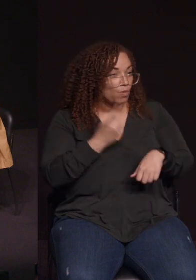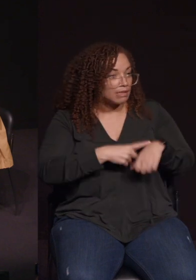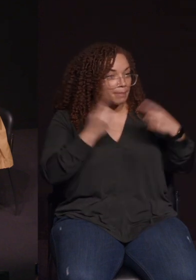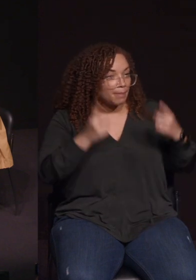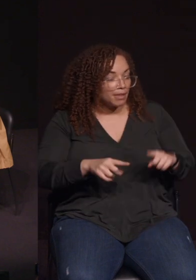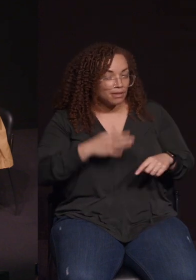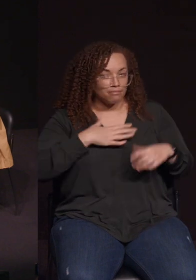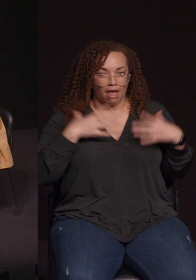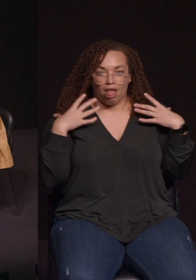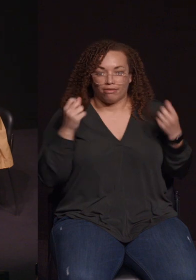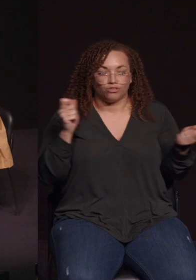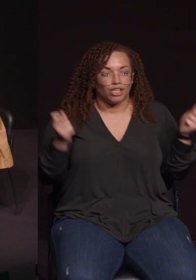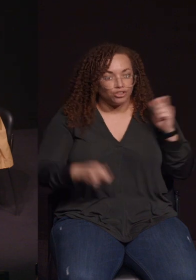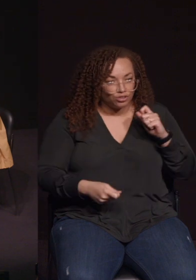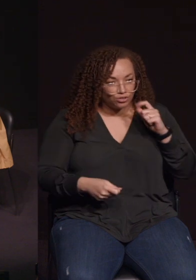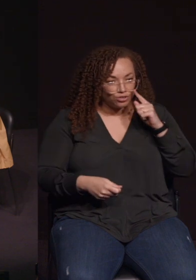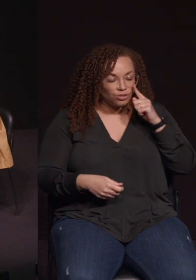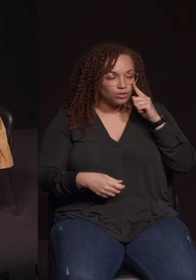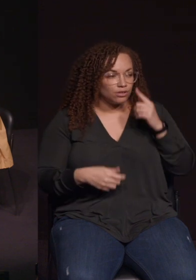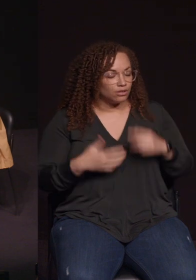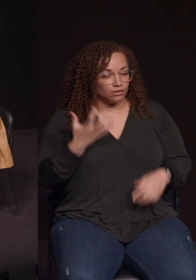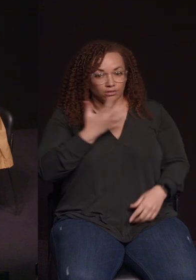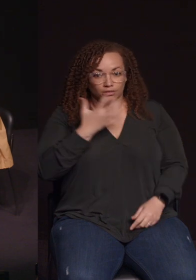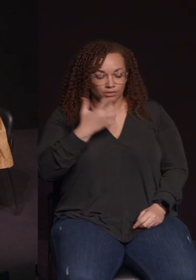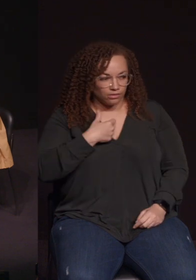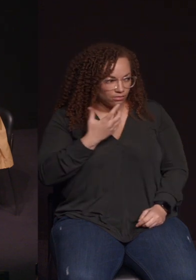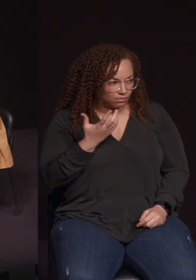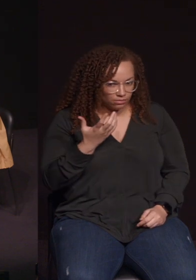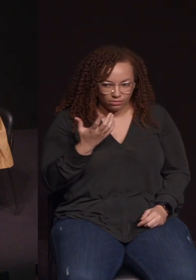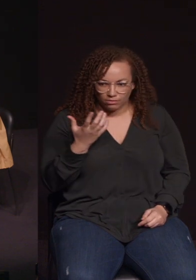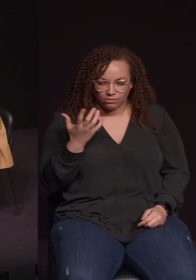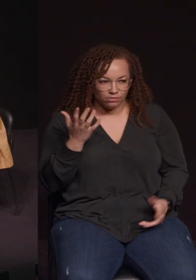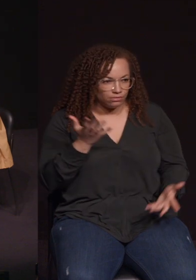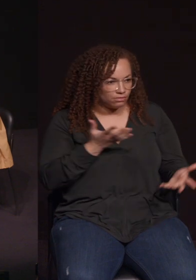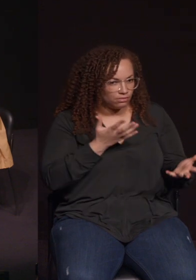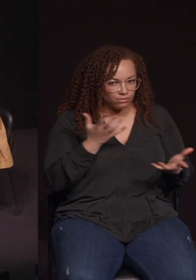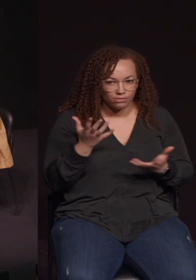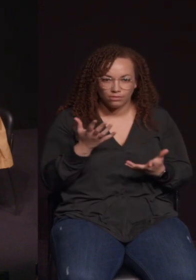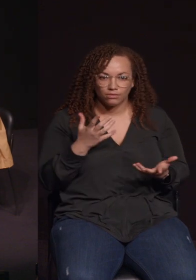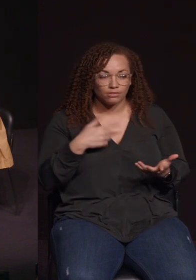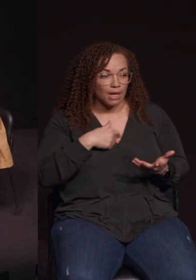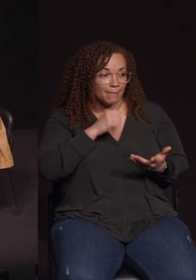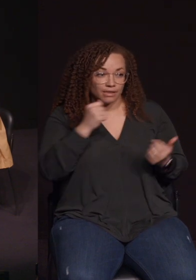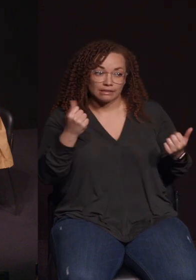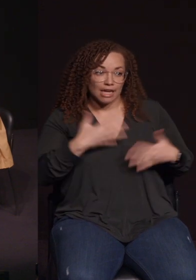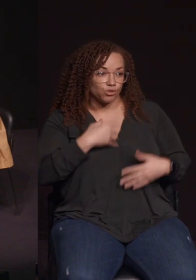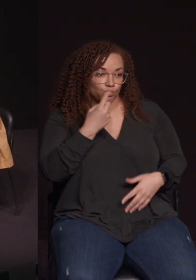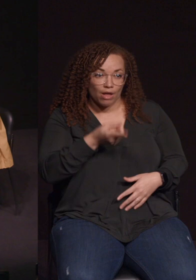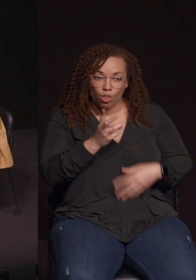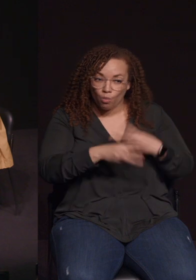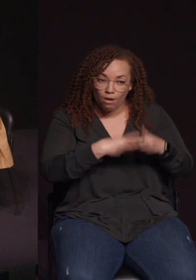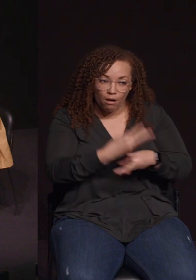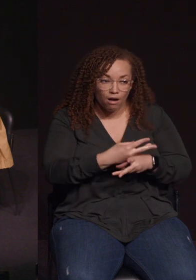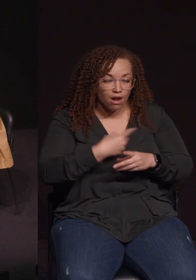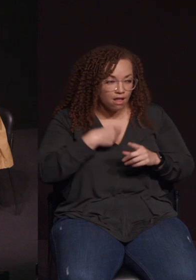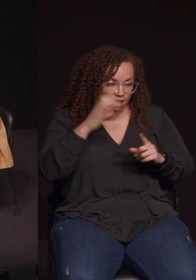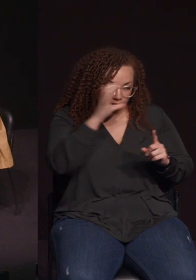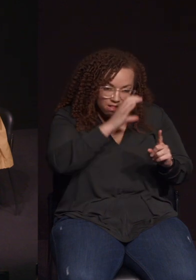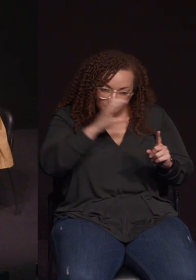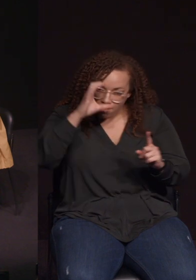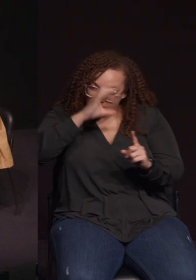angry. I'm serious. I'm looking for this guy. And I ain't scared to tell the world. I was looking for him.